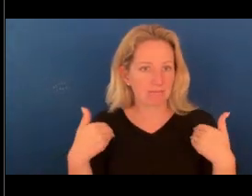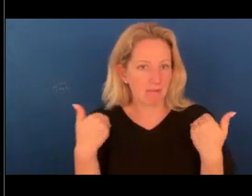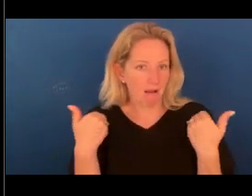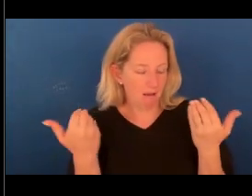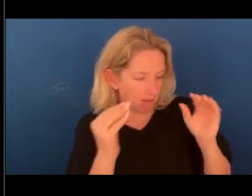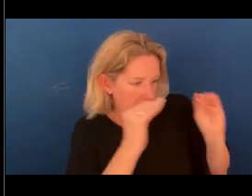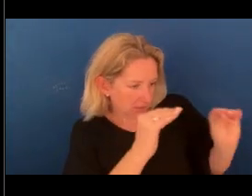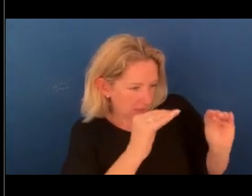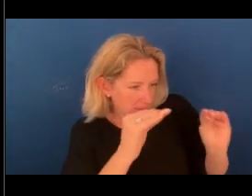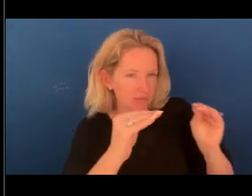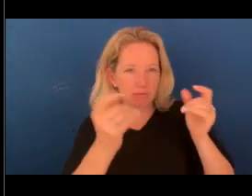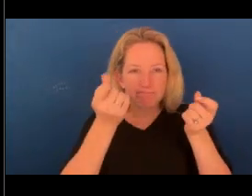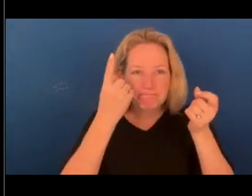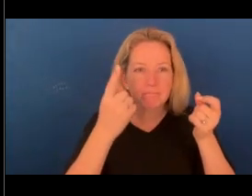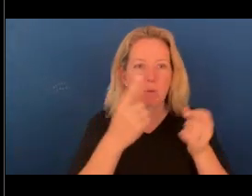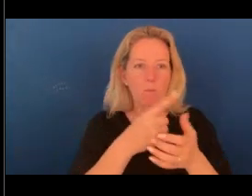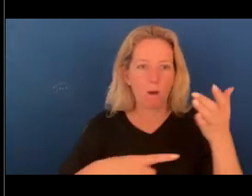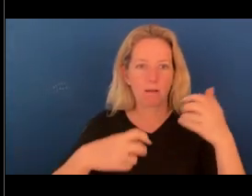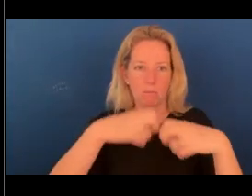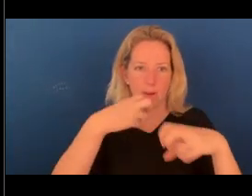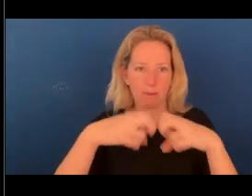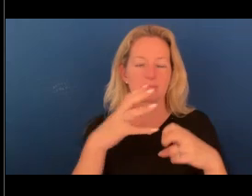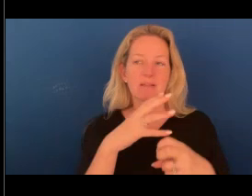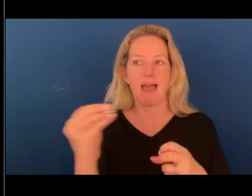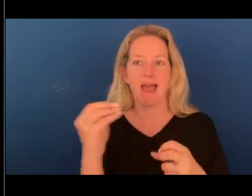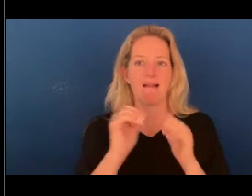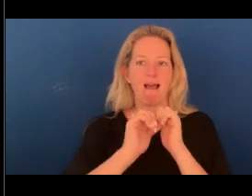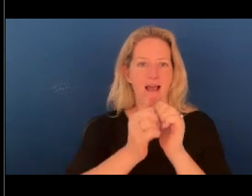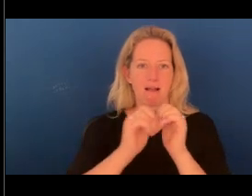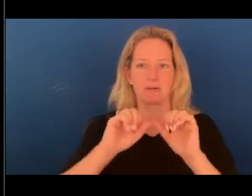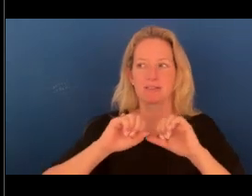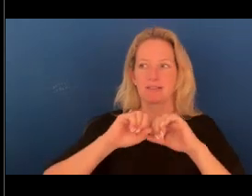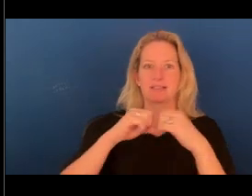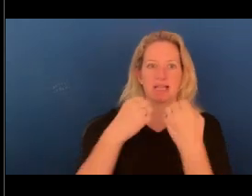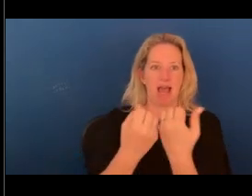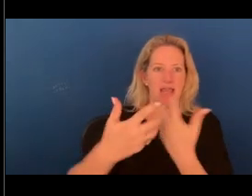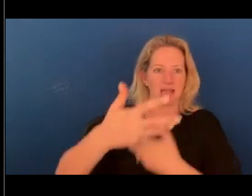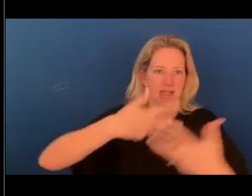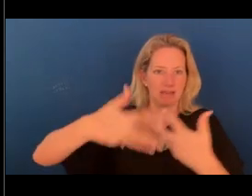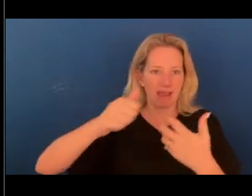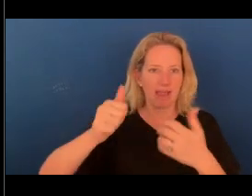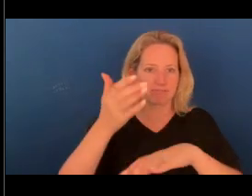how we as a society can make a difference. Next slide, please.